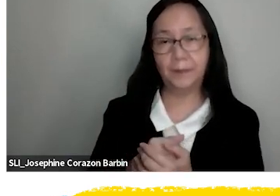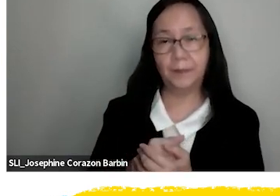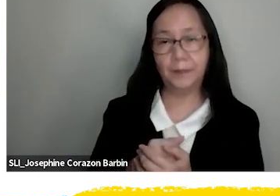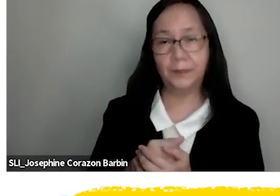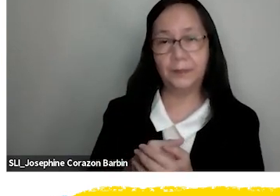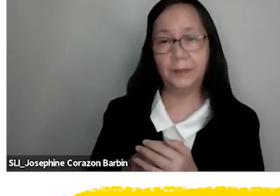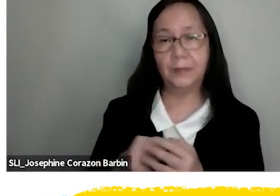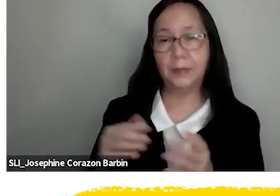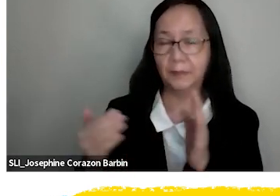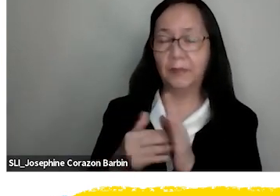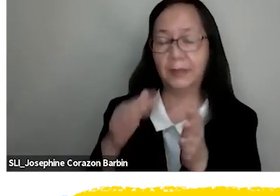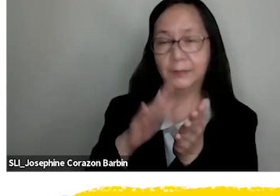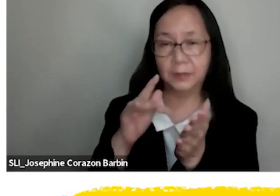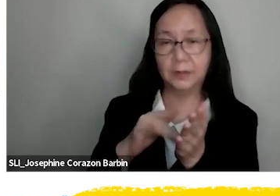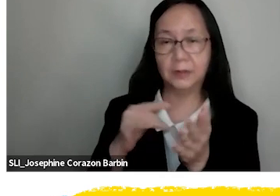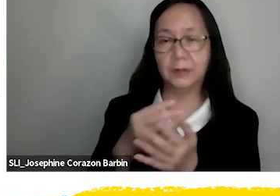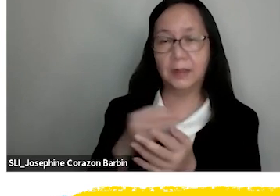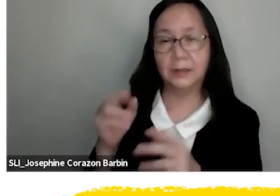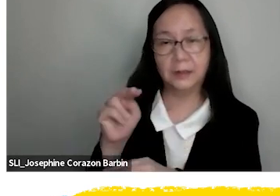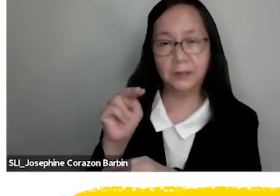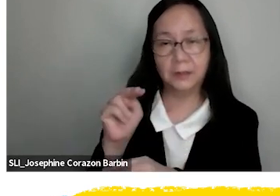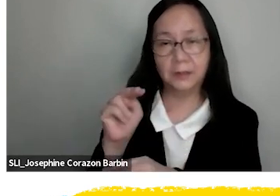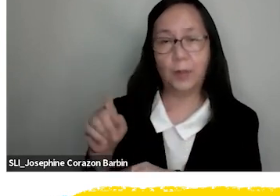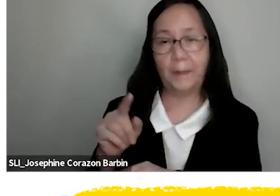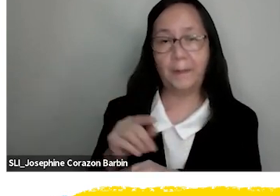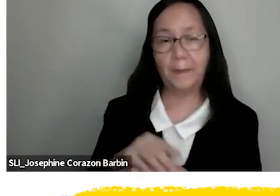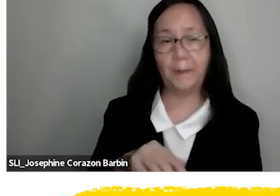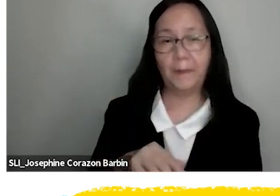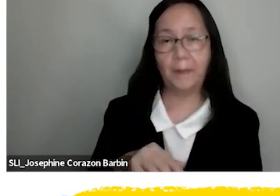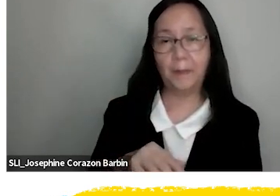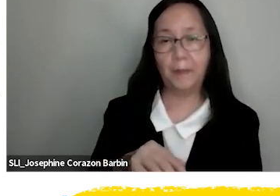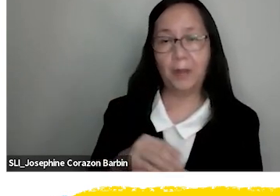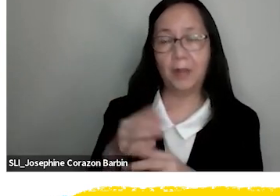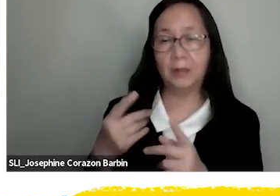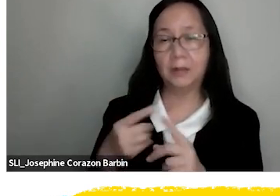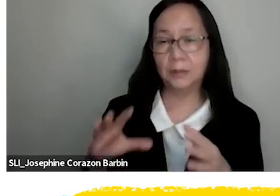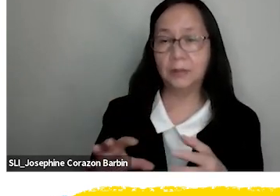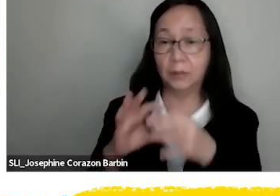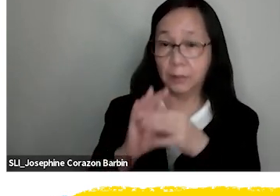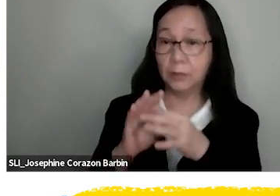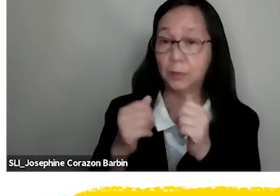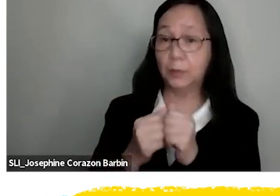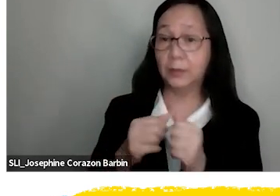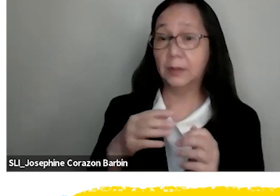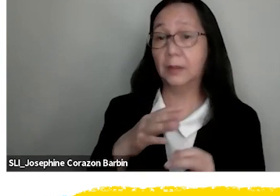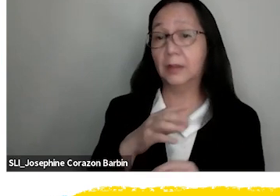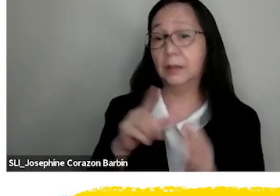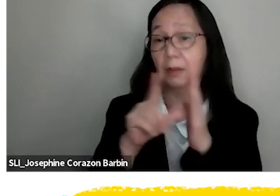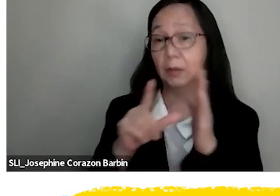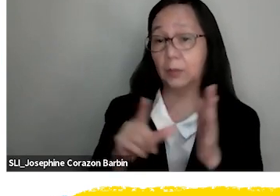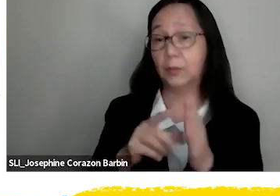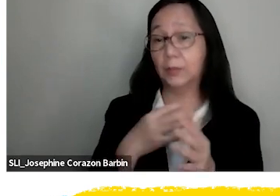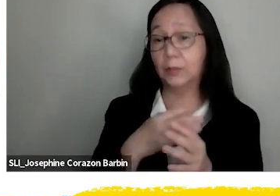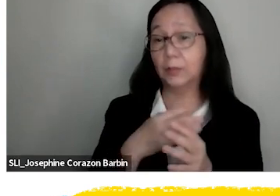exploitation and abuse. That we need cooperation from law enforcement in all